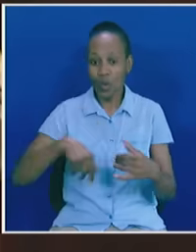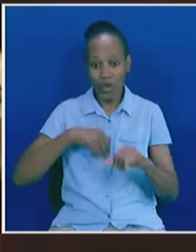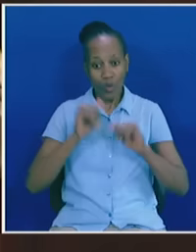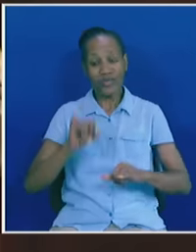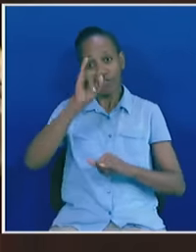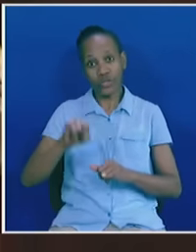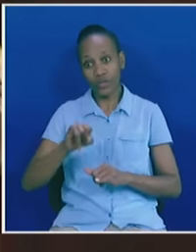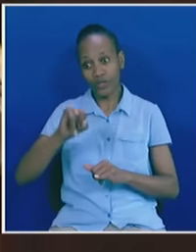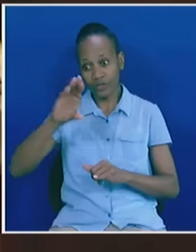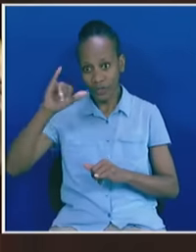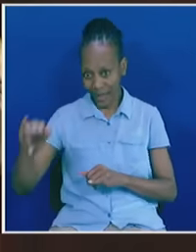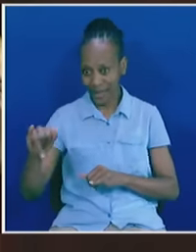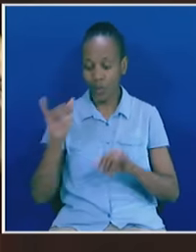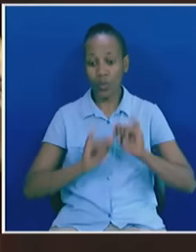now.